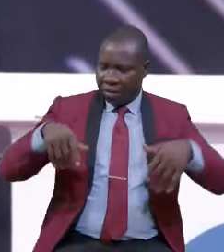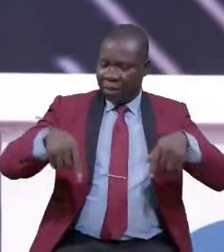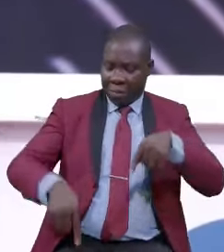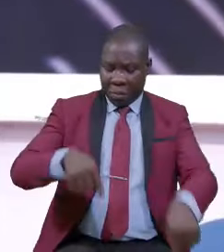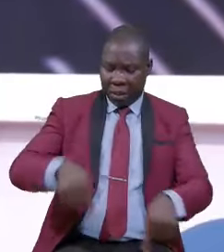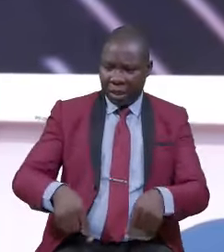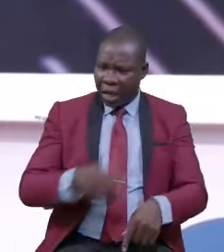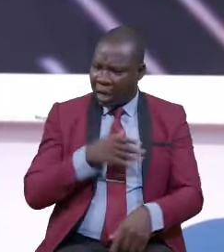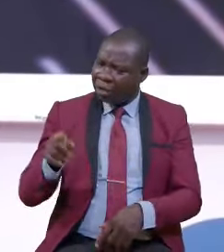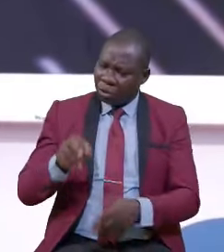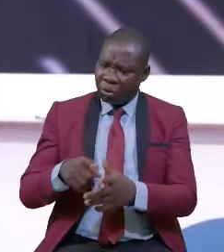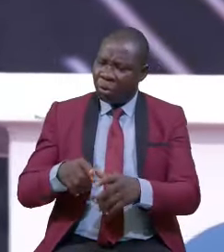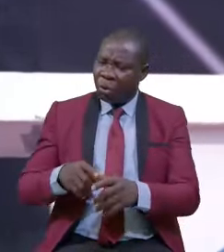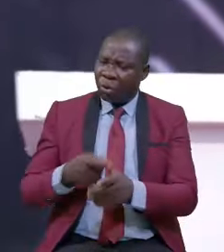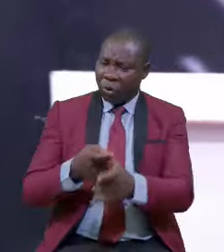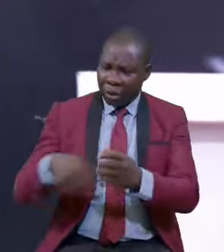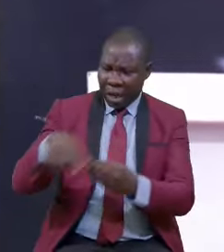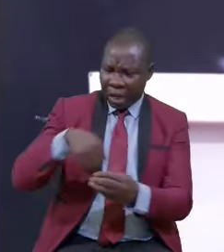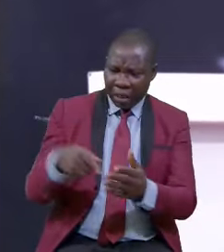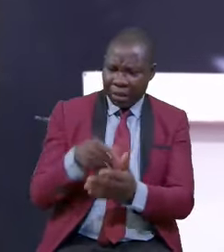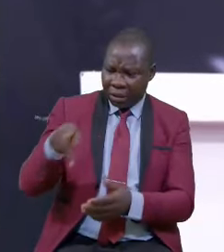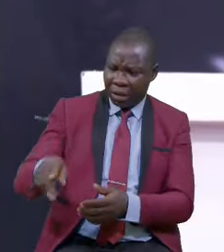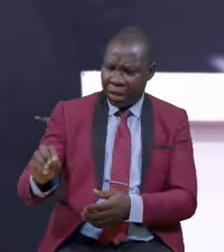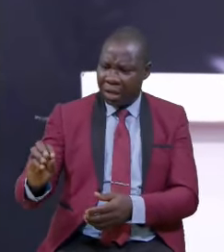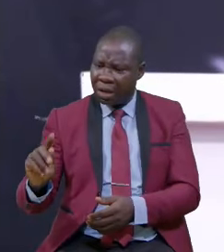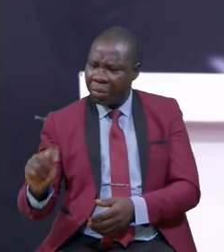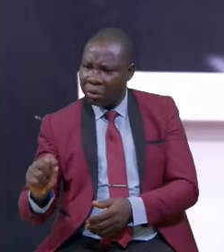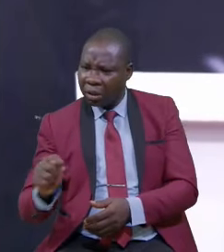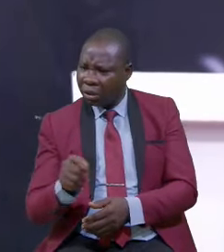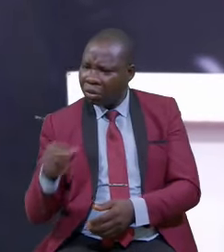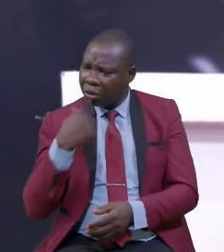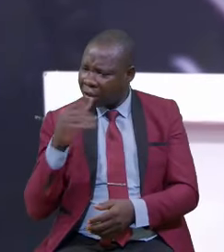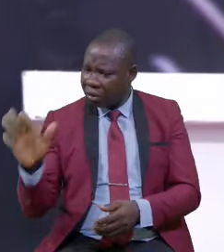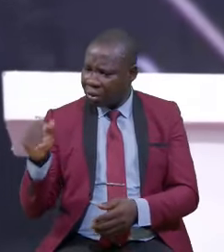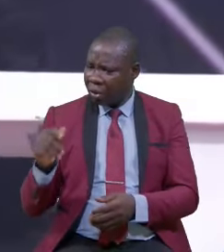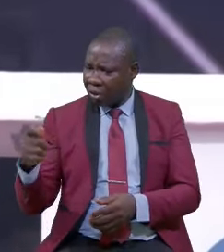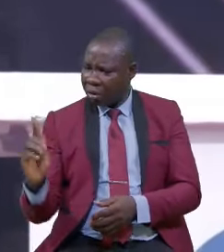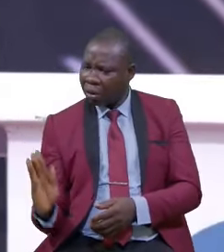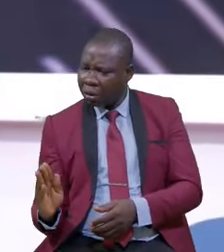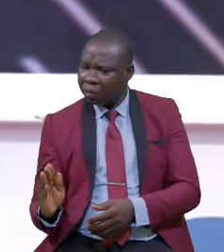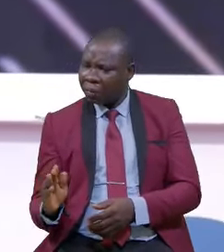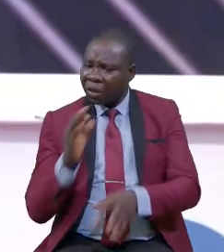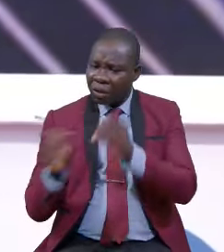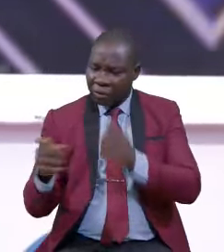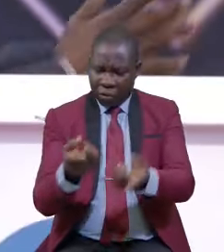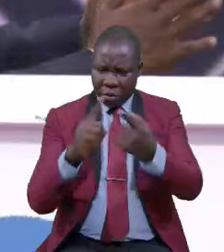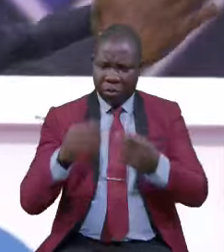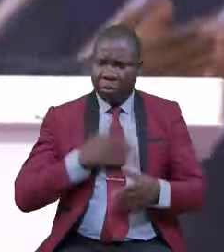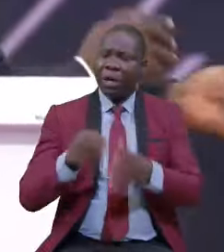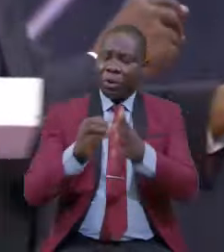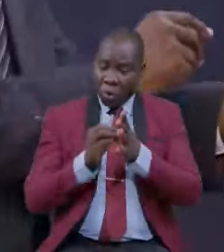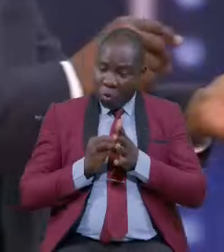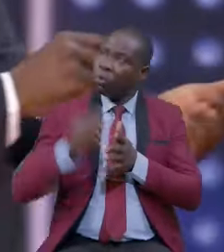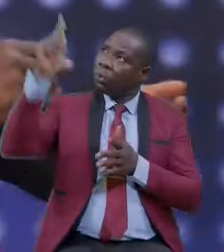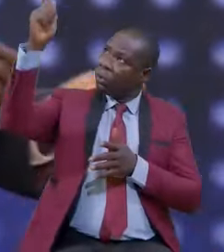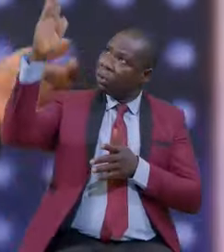to my God, he will heal this child. The child will get up. He said, if you